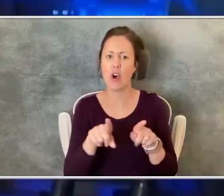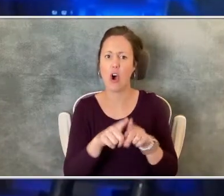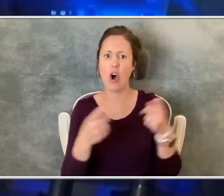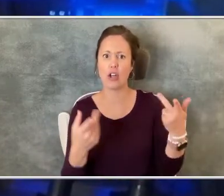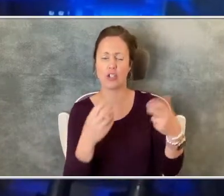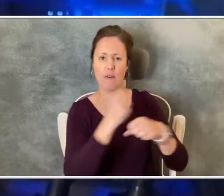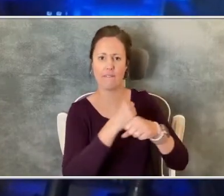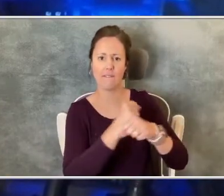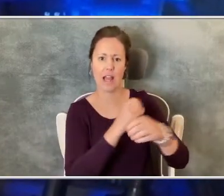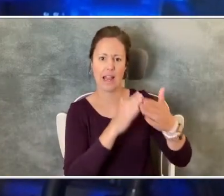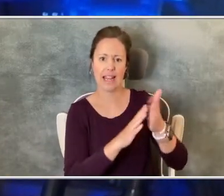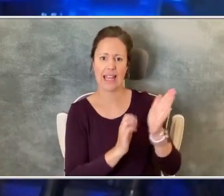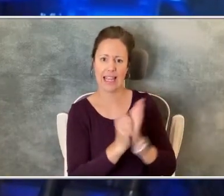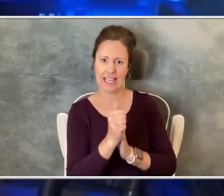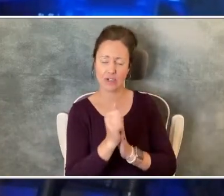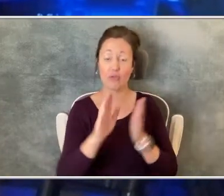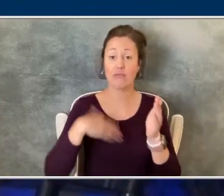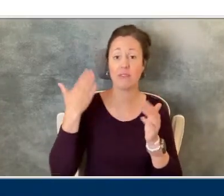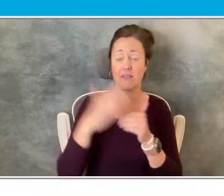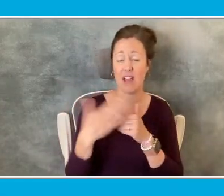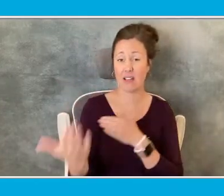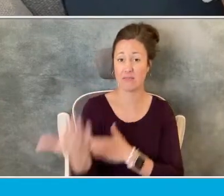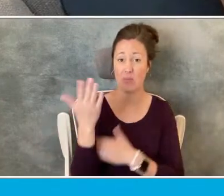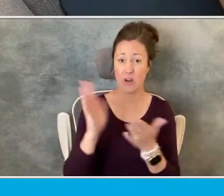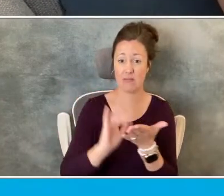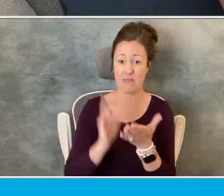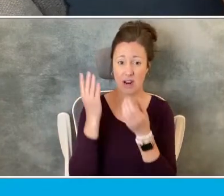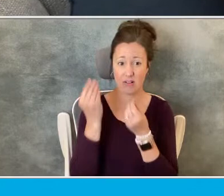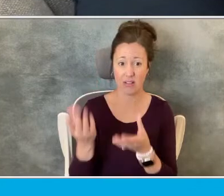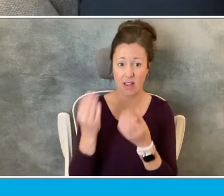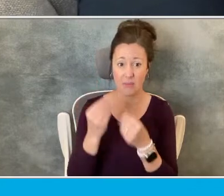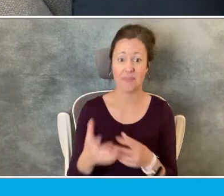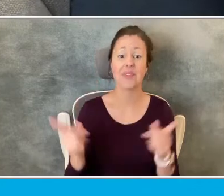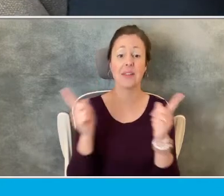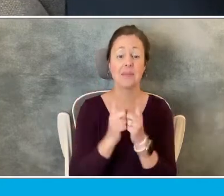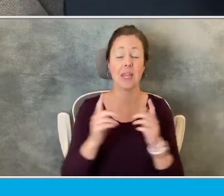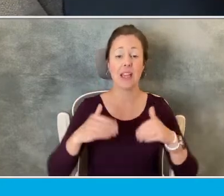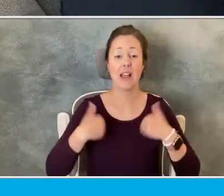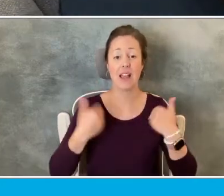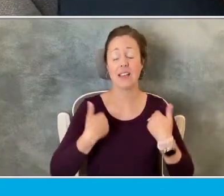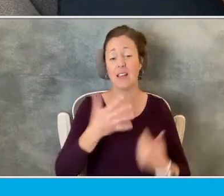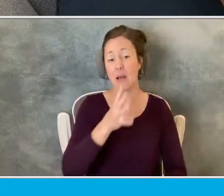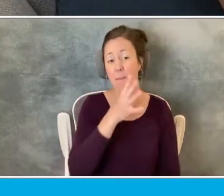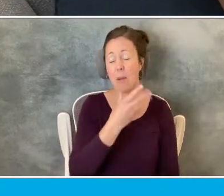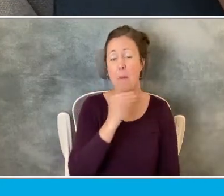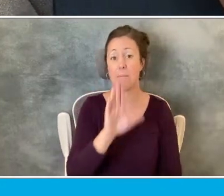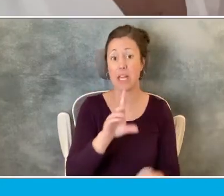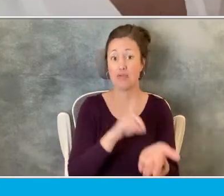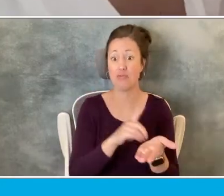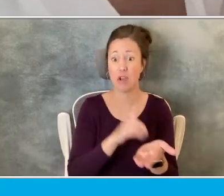I'm Jessica Lovell. On the next Morning Medical Update, meet a young mom and her doctors who